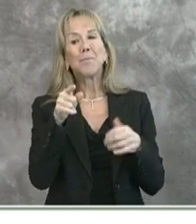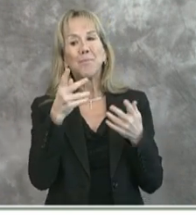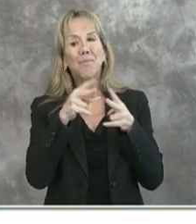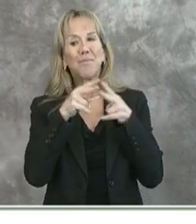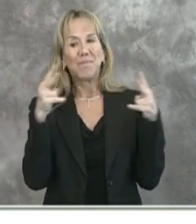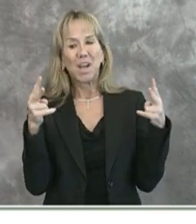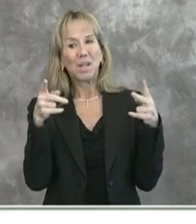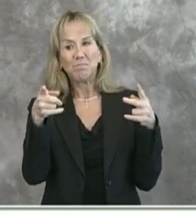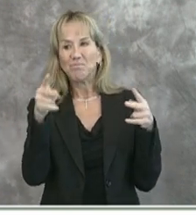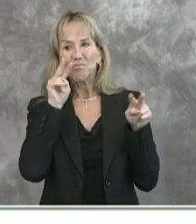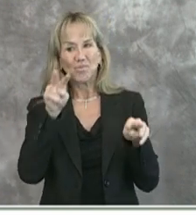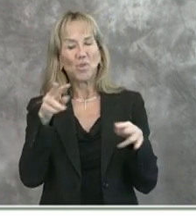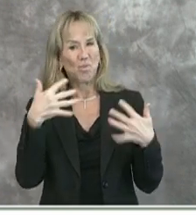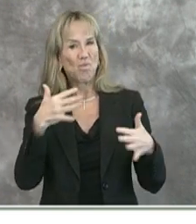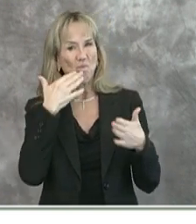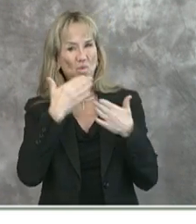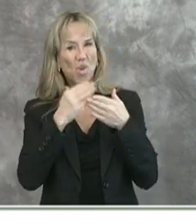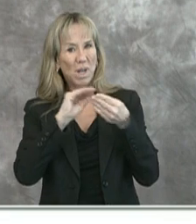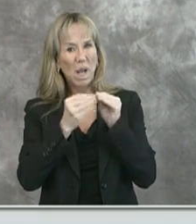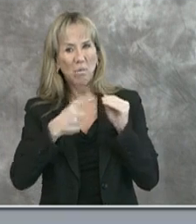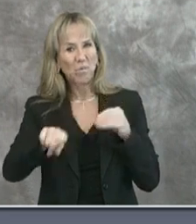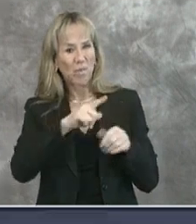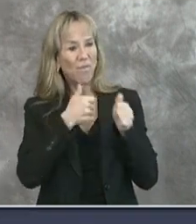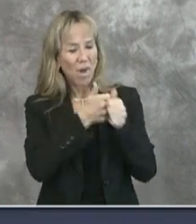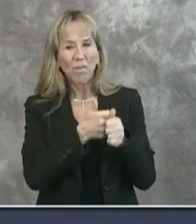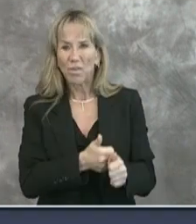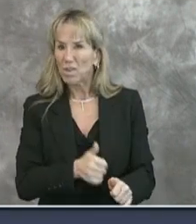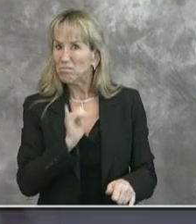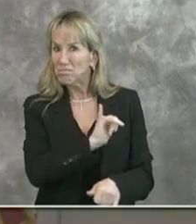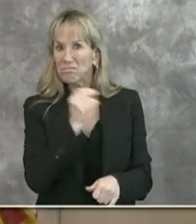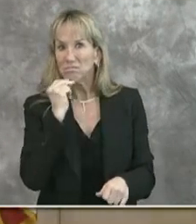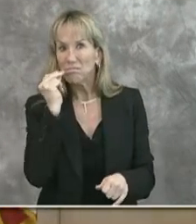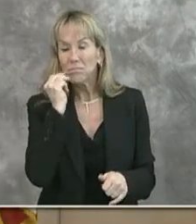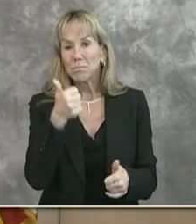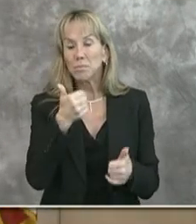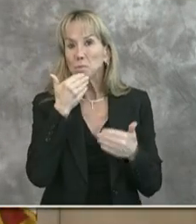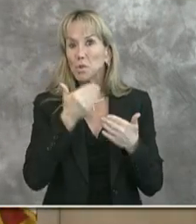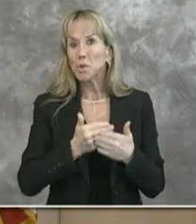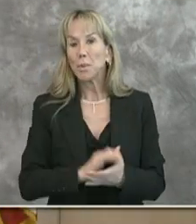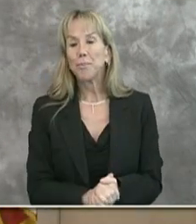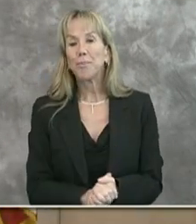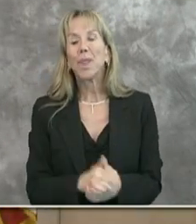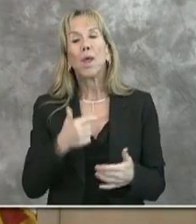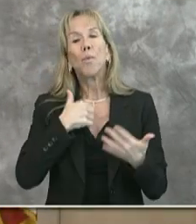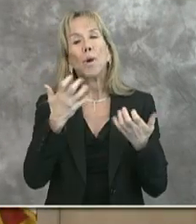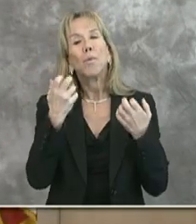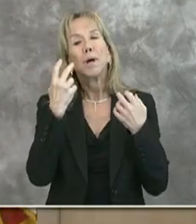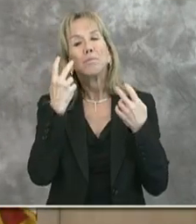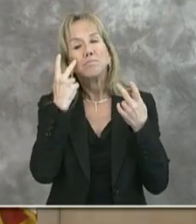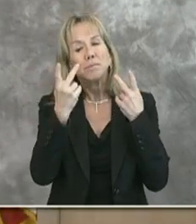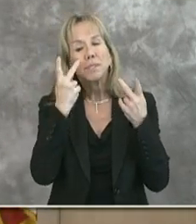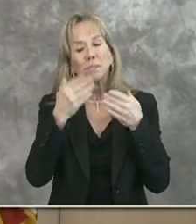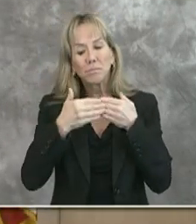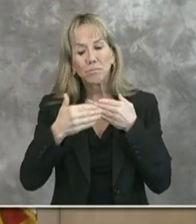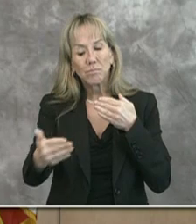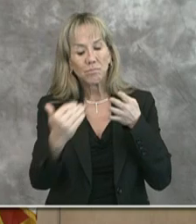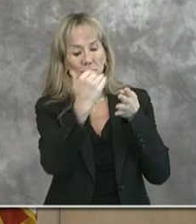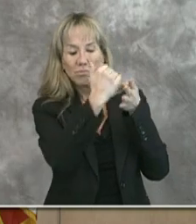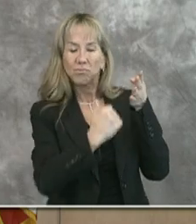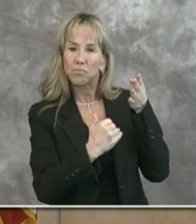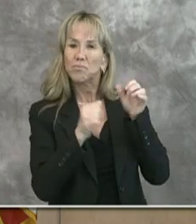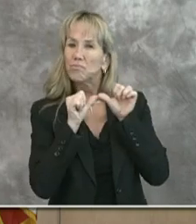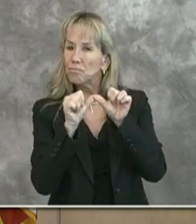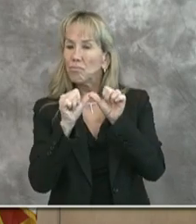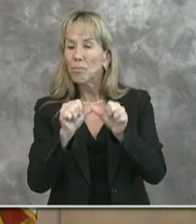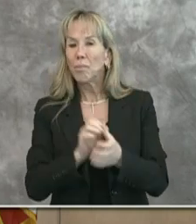very, very encouraging statistic. So again, as we move forward, we want to continue to see that adherence and guidance. I don't know if we have